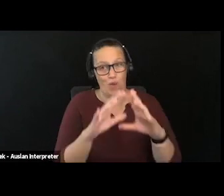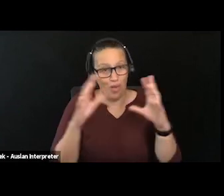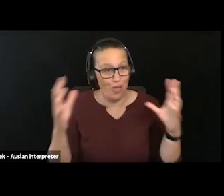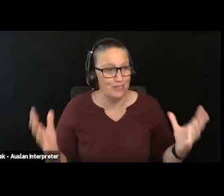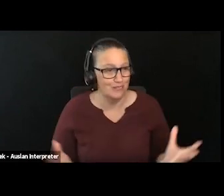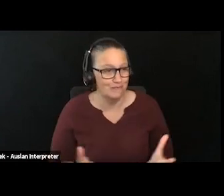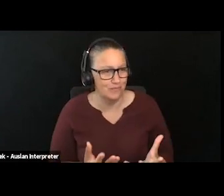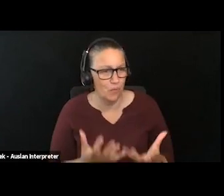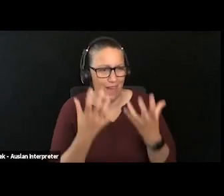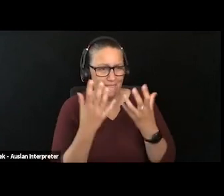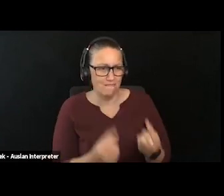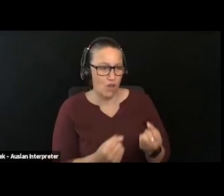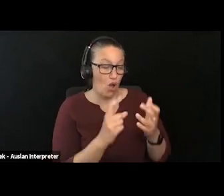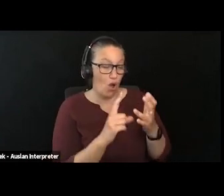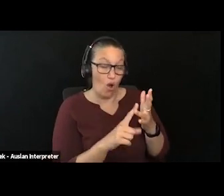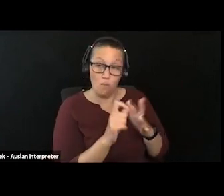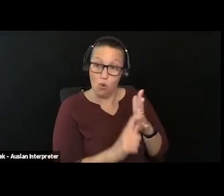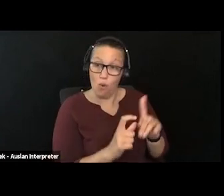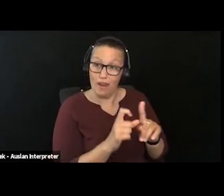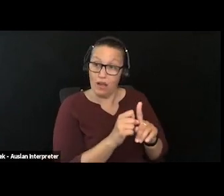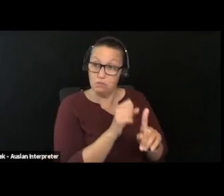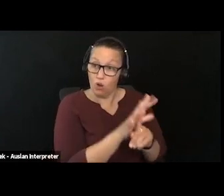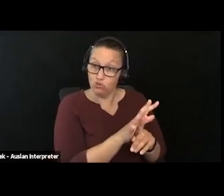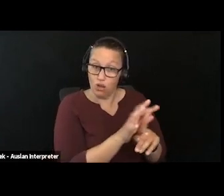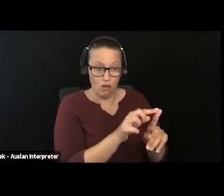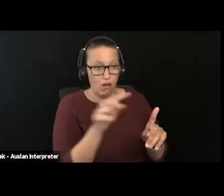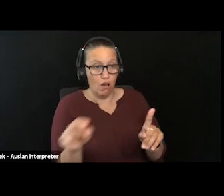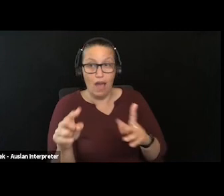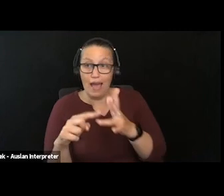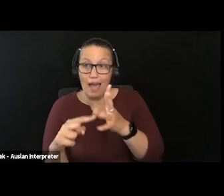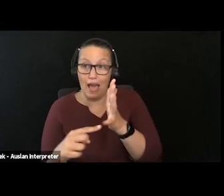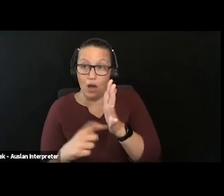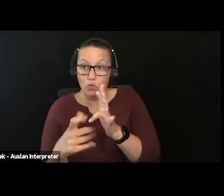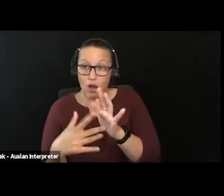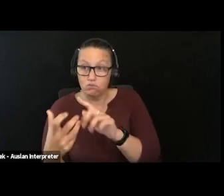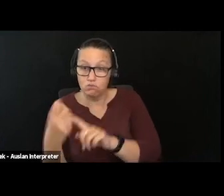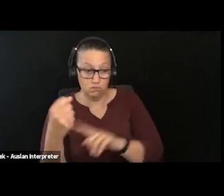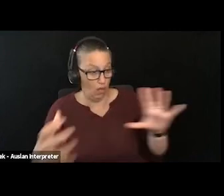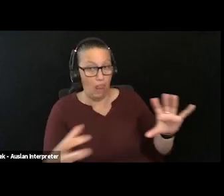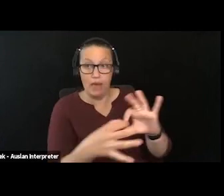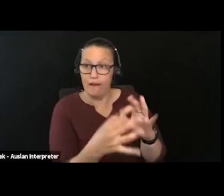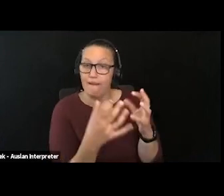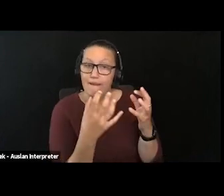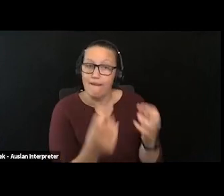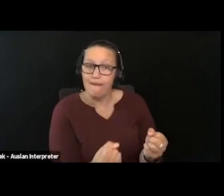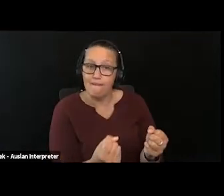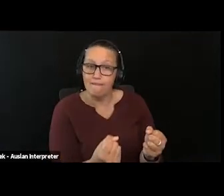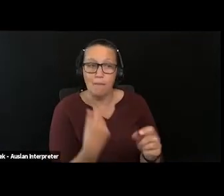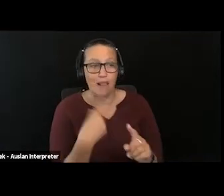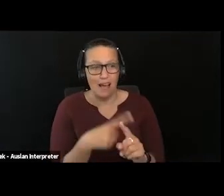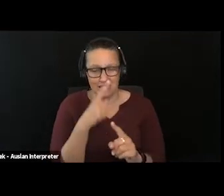outcomes and are able to examine risk factors for adverse outcomes of a number of different prescribed opioids.